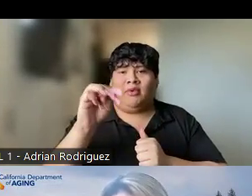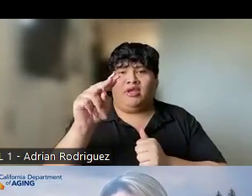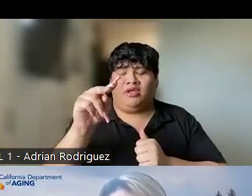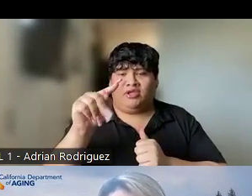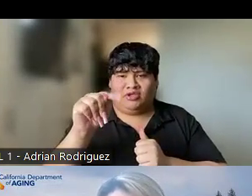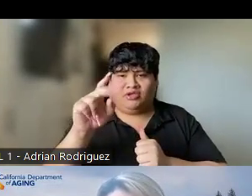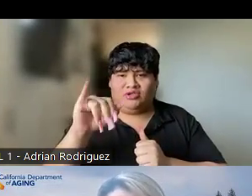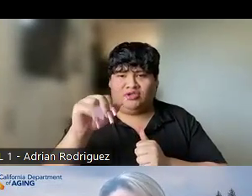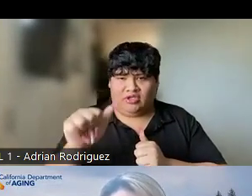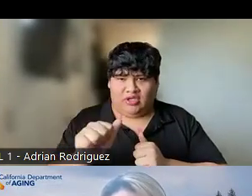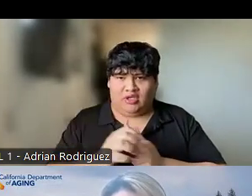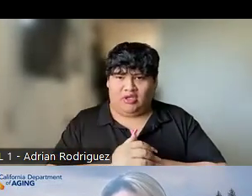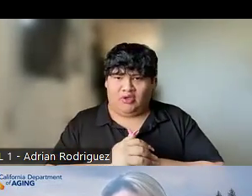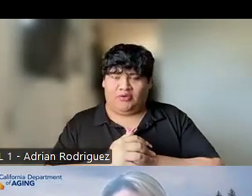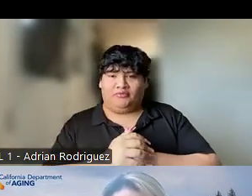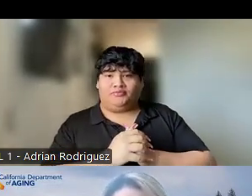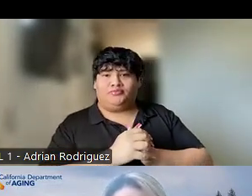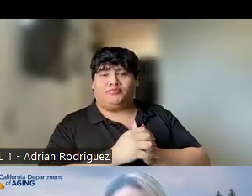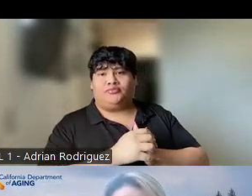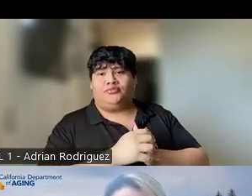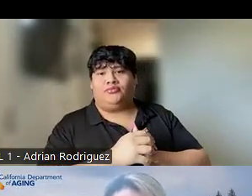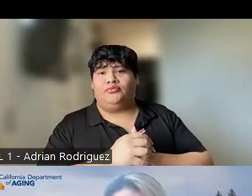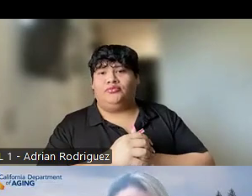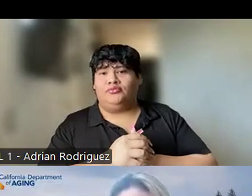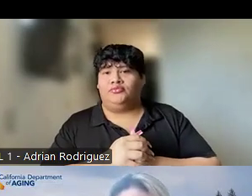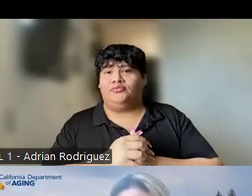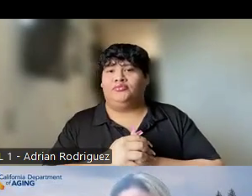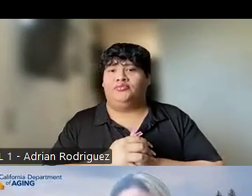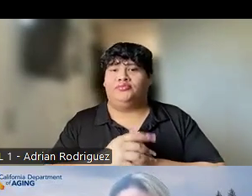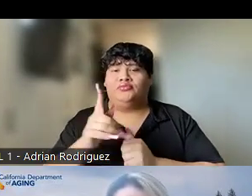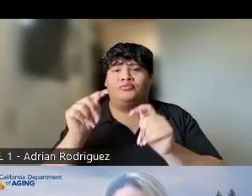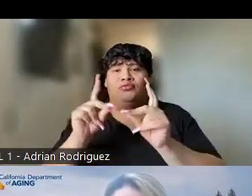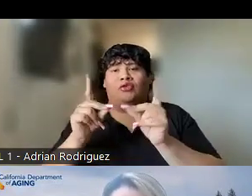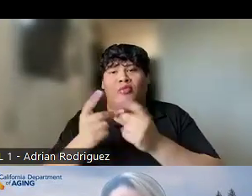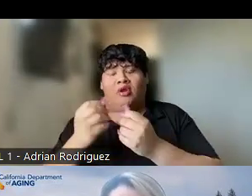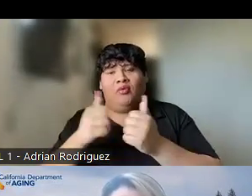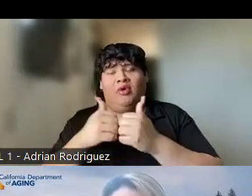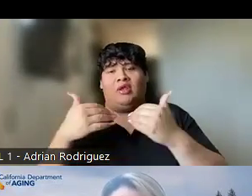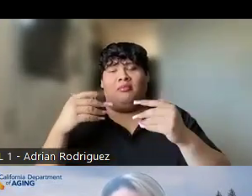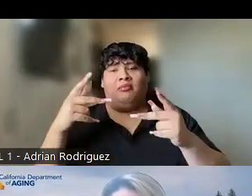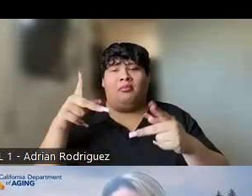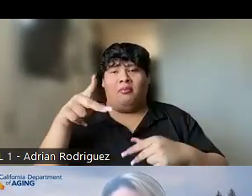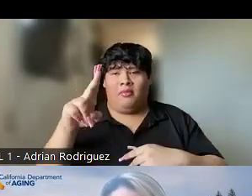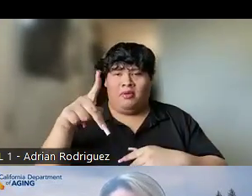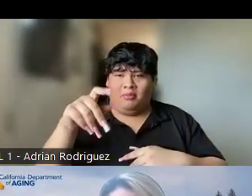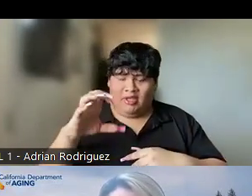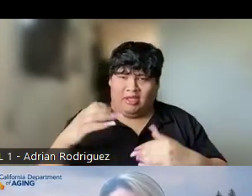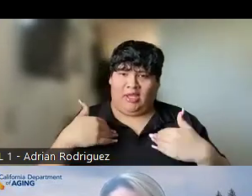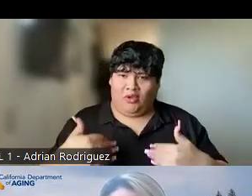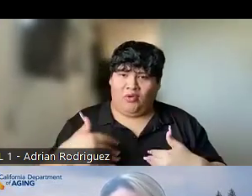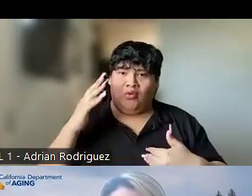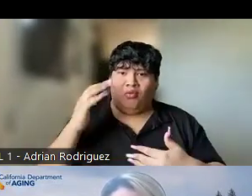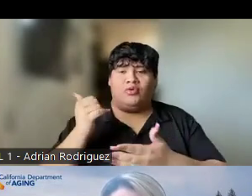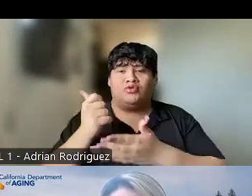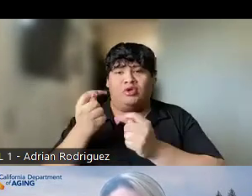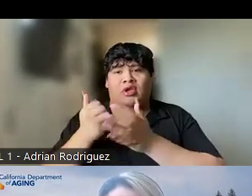especially in underserved populations. Additionally, the Department of Public Health funded 13 county-level Healthy Brain